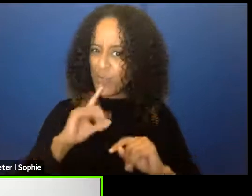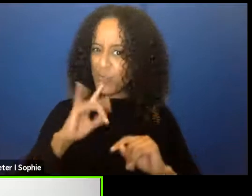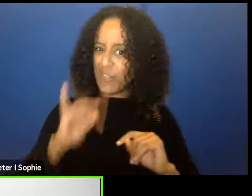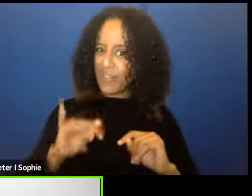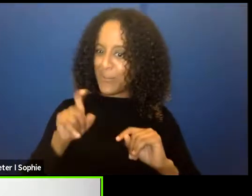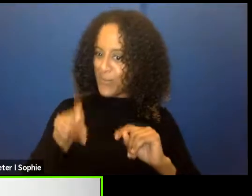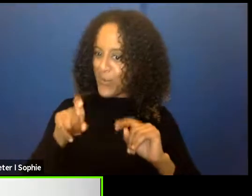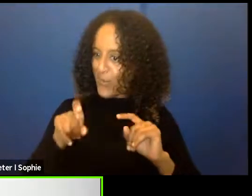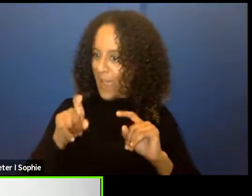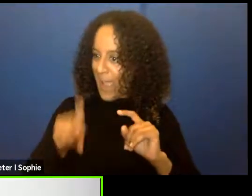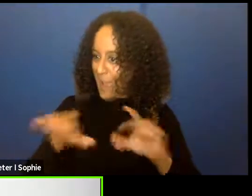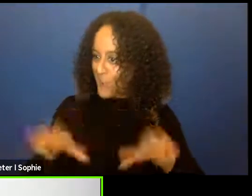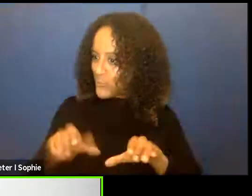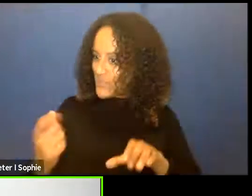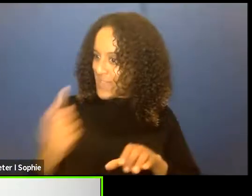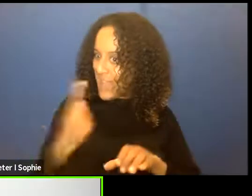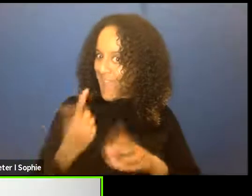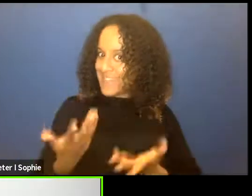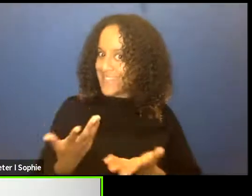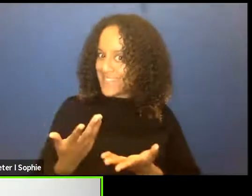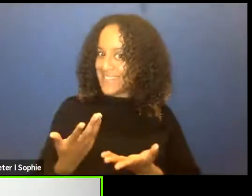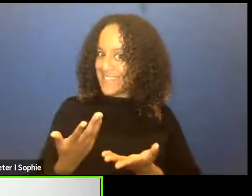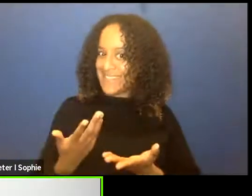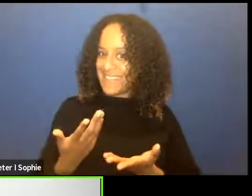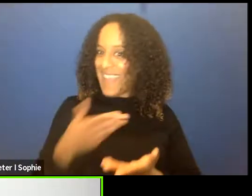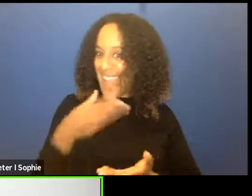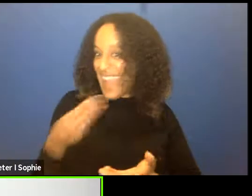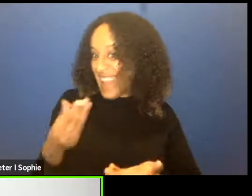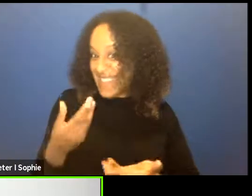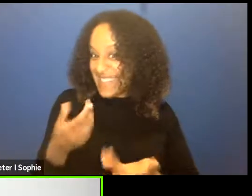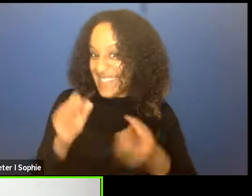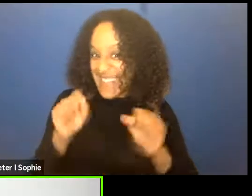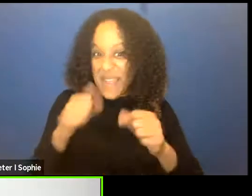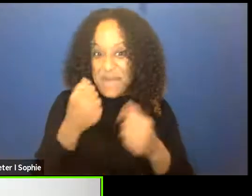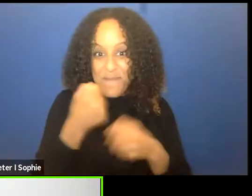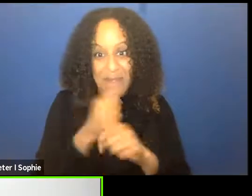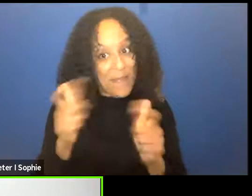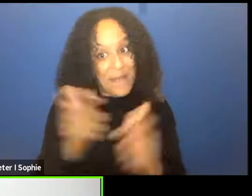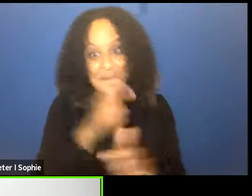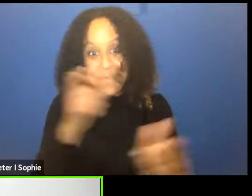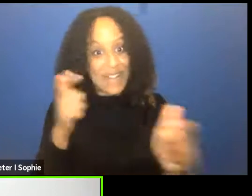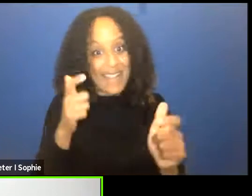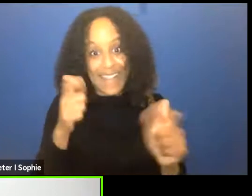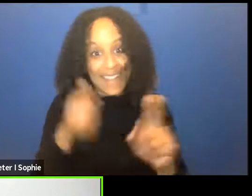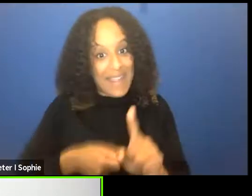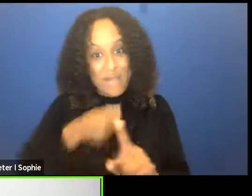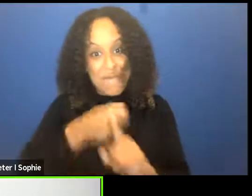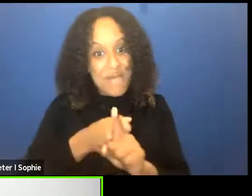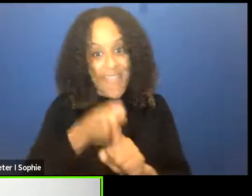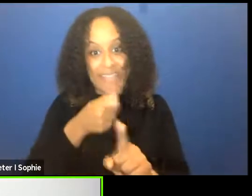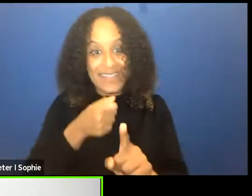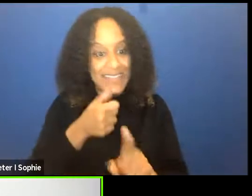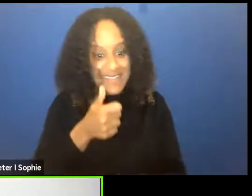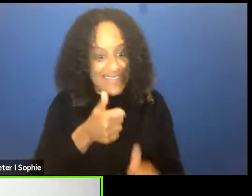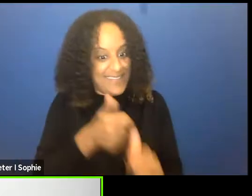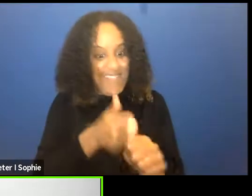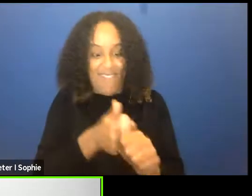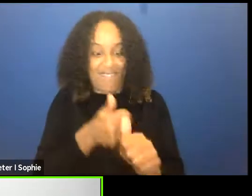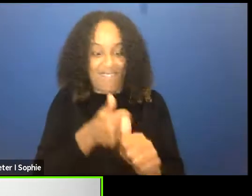have to do is ask. You know, that can make a big impact in and of itself, because then it